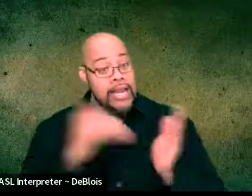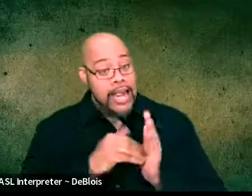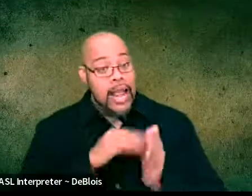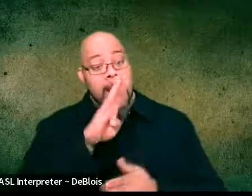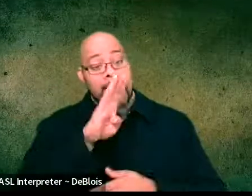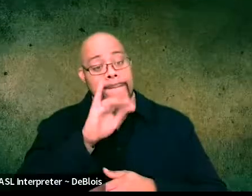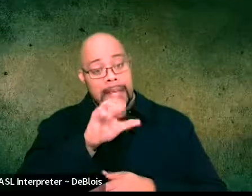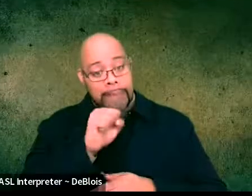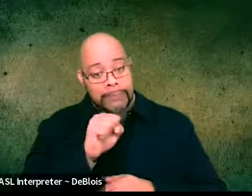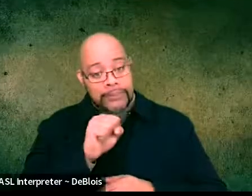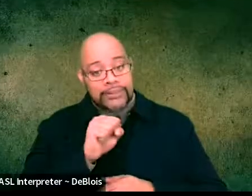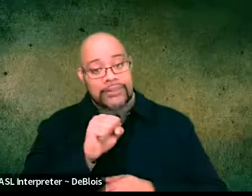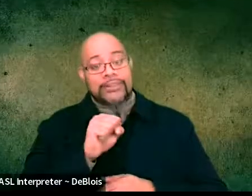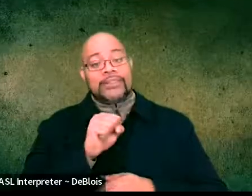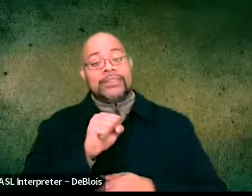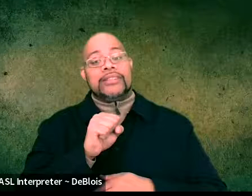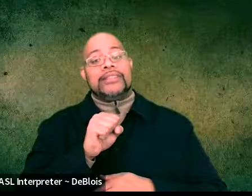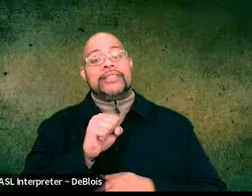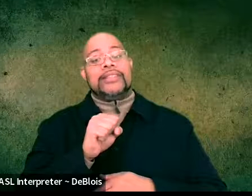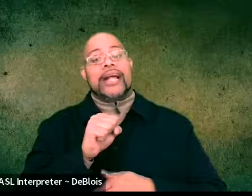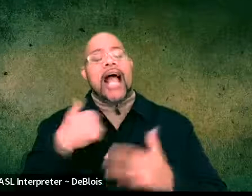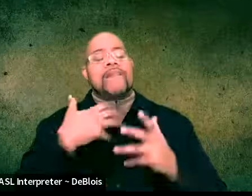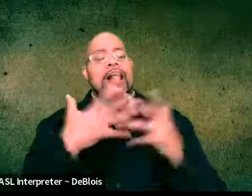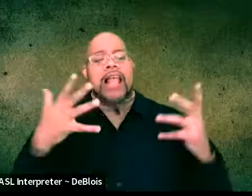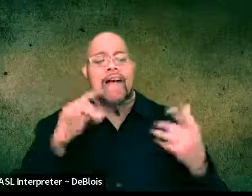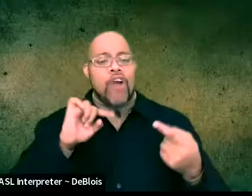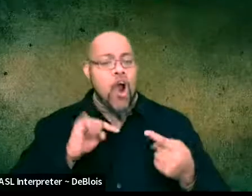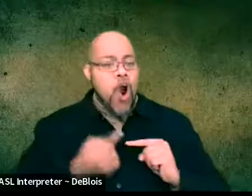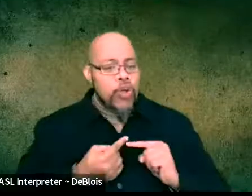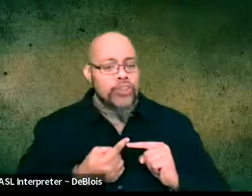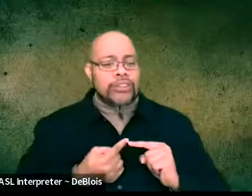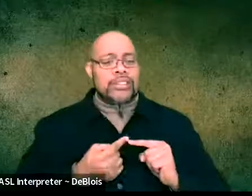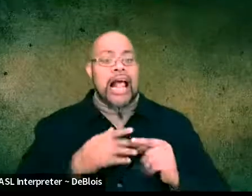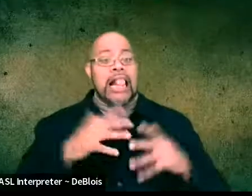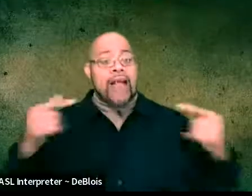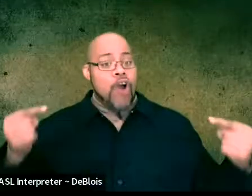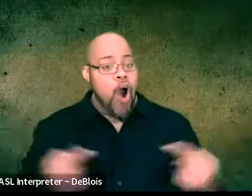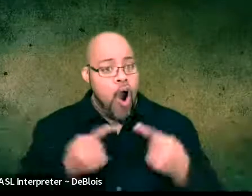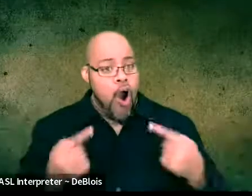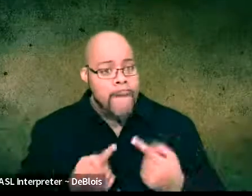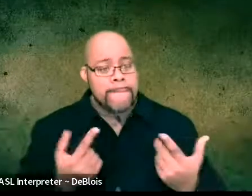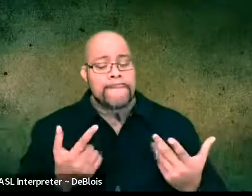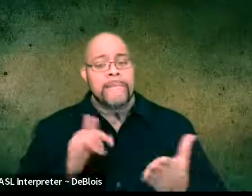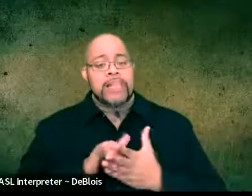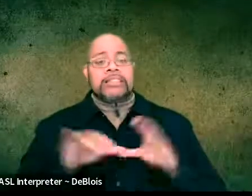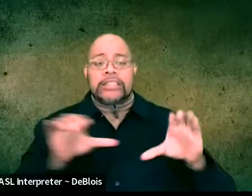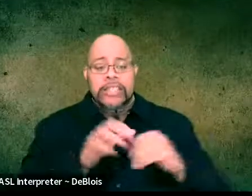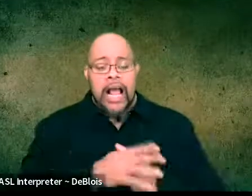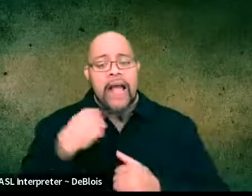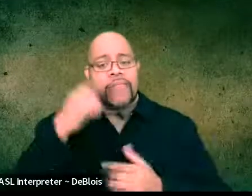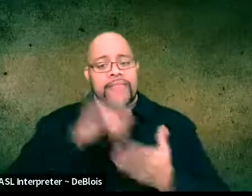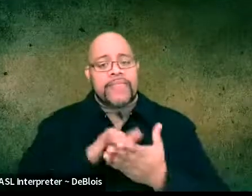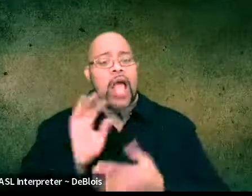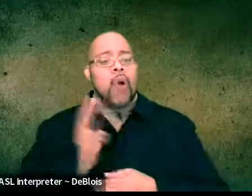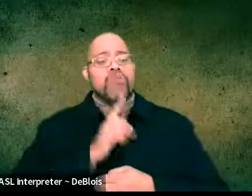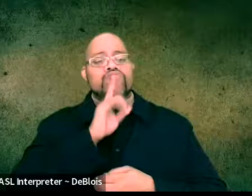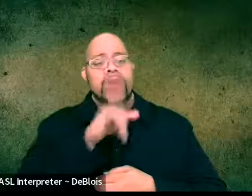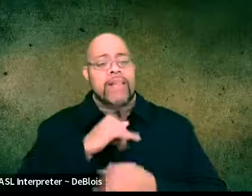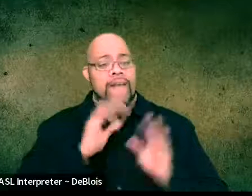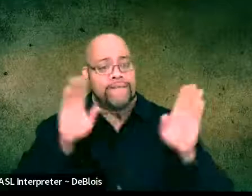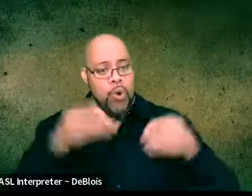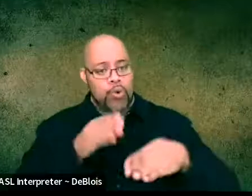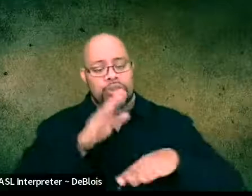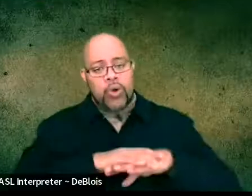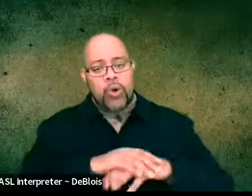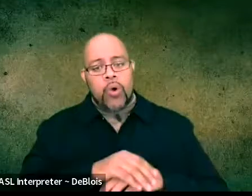BIMS, there's a lot of hurt, a lot of harm, okay, that has been done. And I think we really was focusing